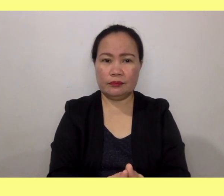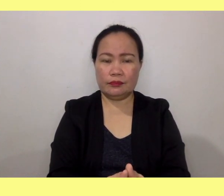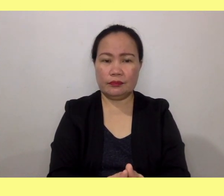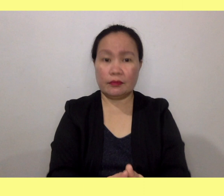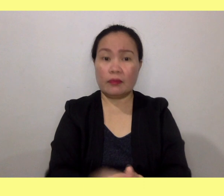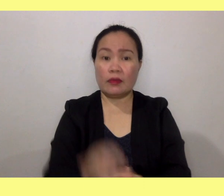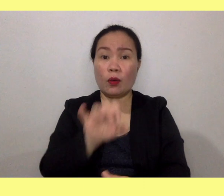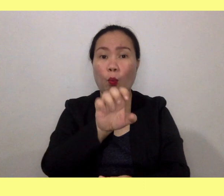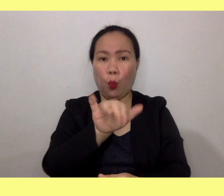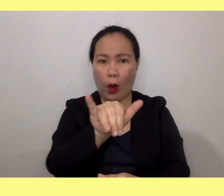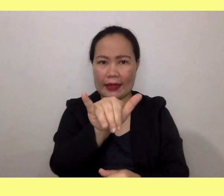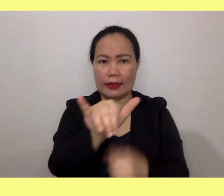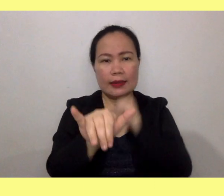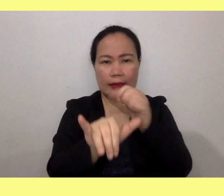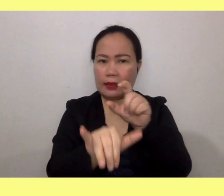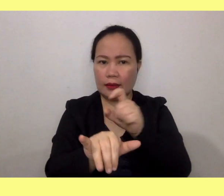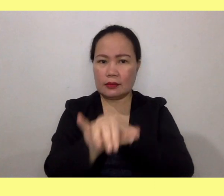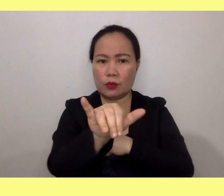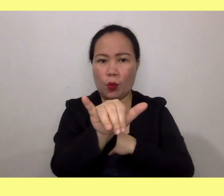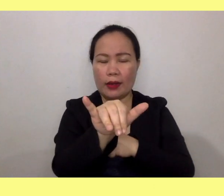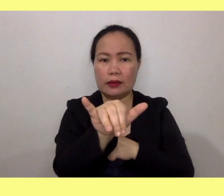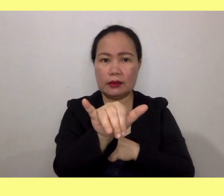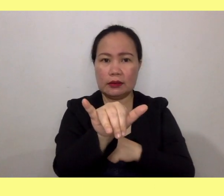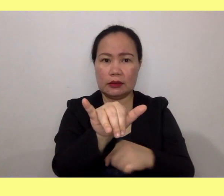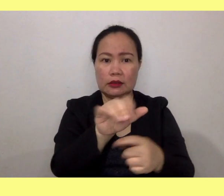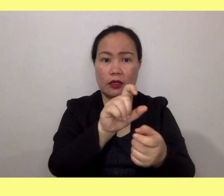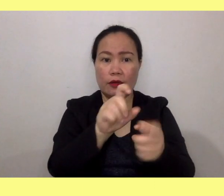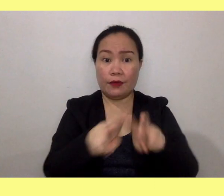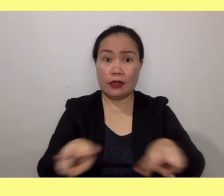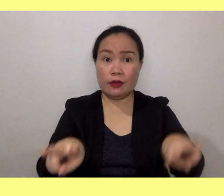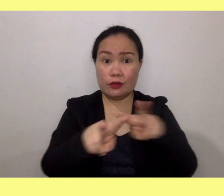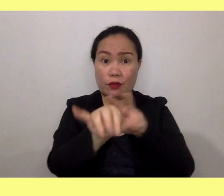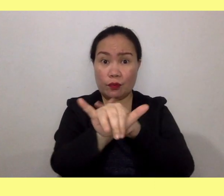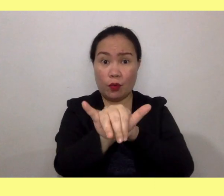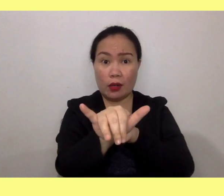is y. So, our values of y will be